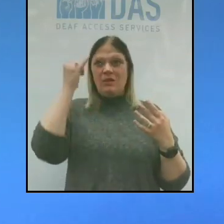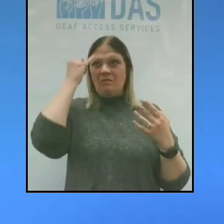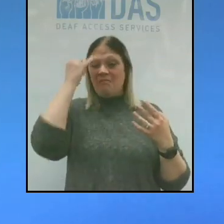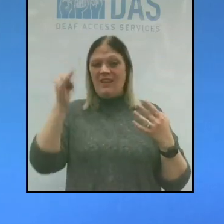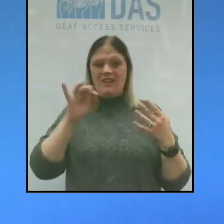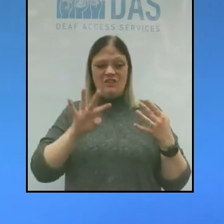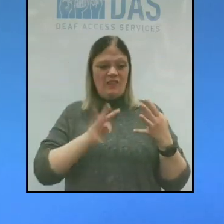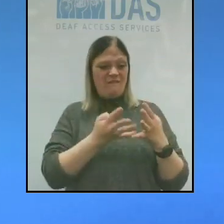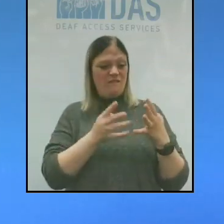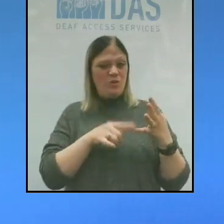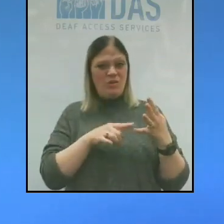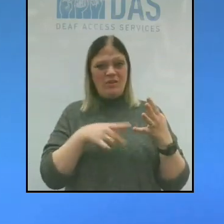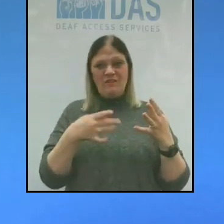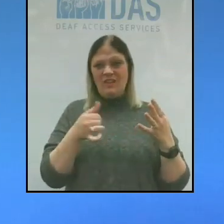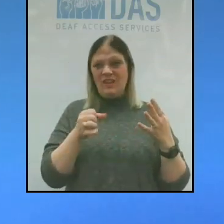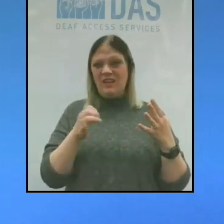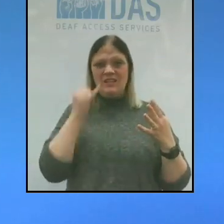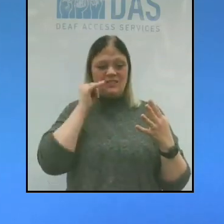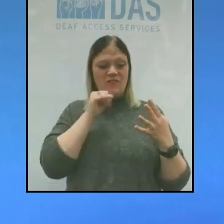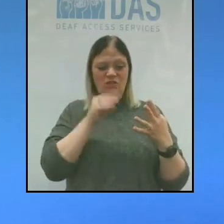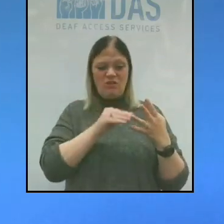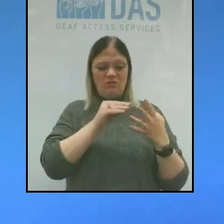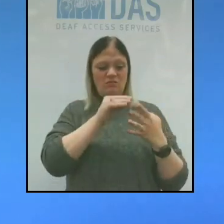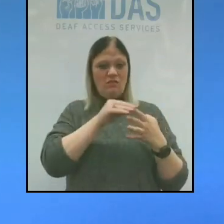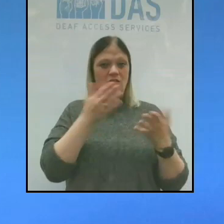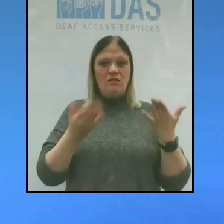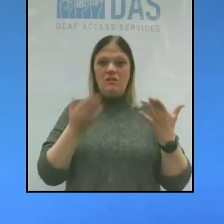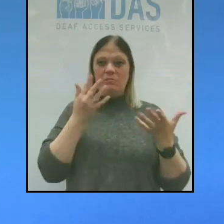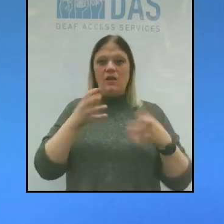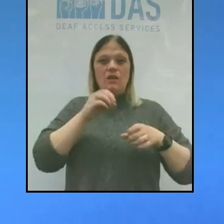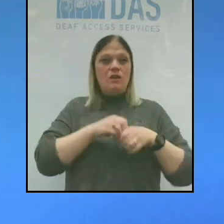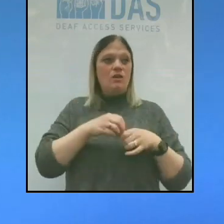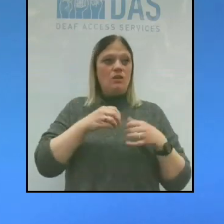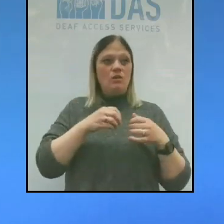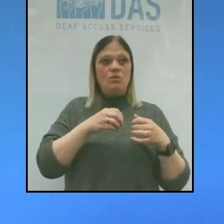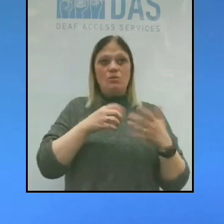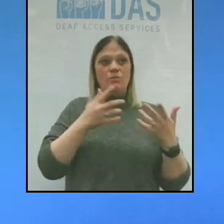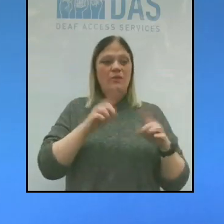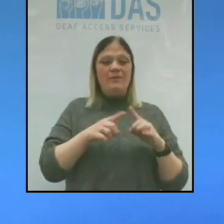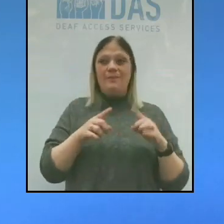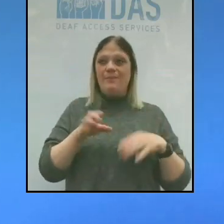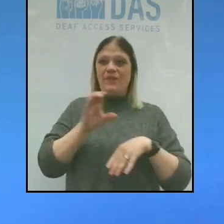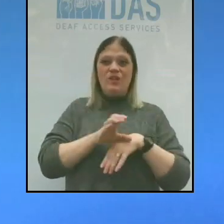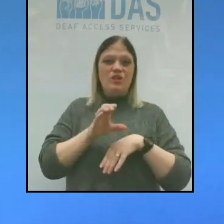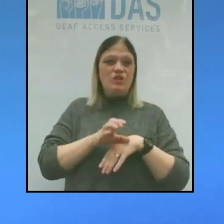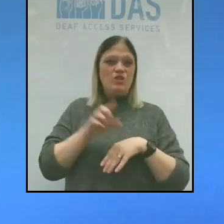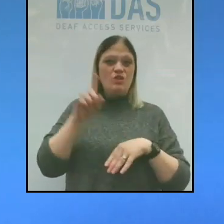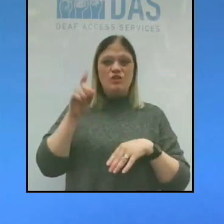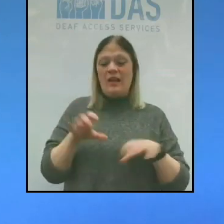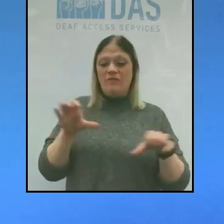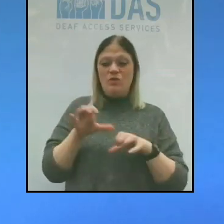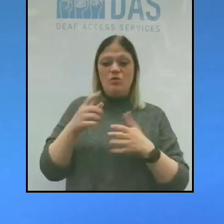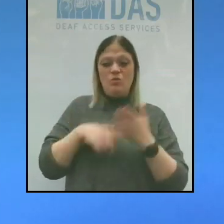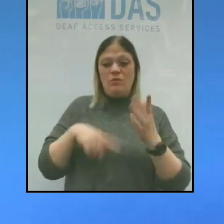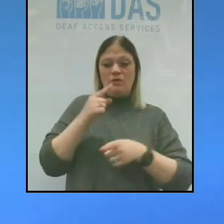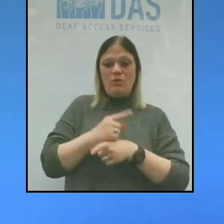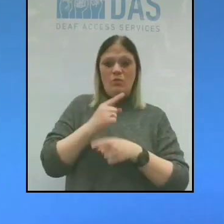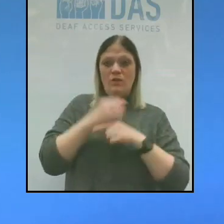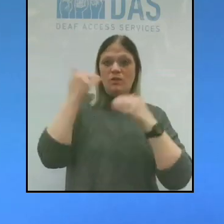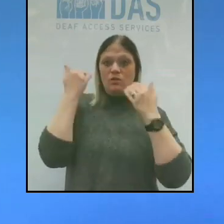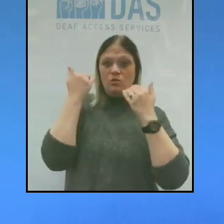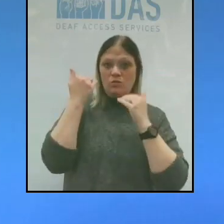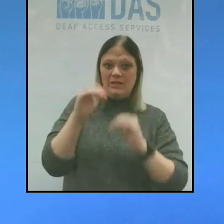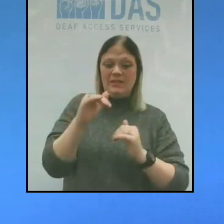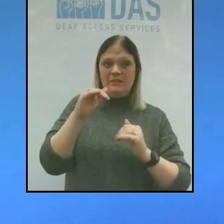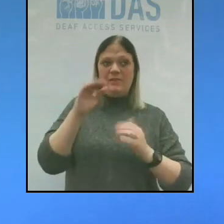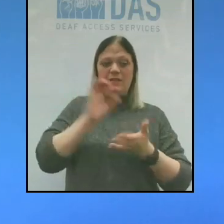not going to put them any other one, but they might include them in a further phase. But even then, the churches have to do what is appropriate to limit